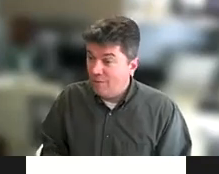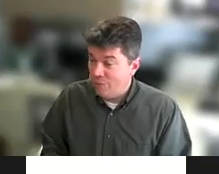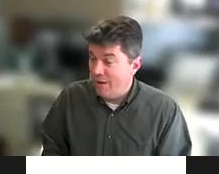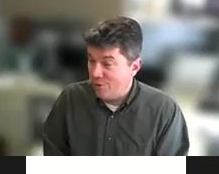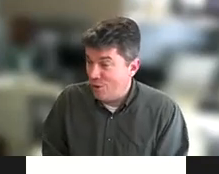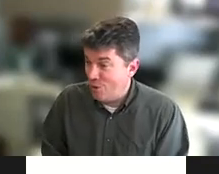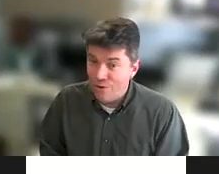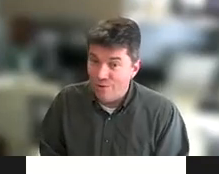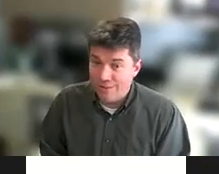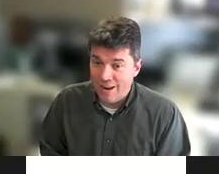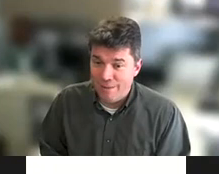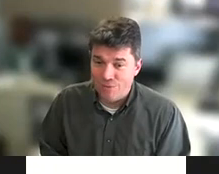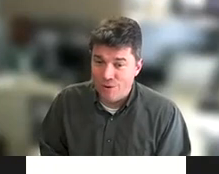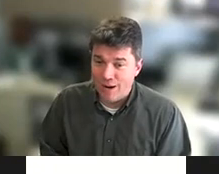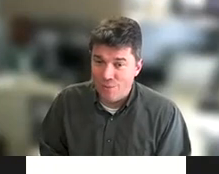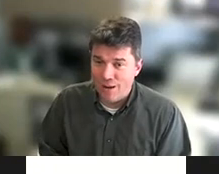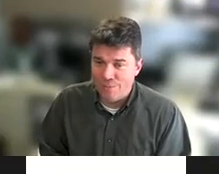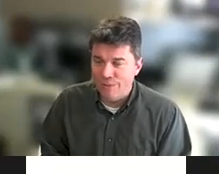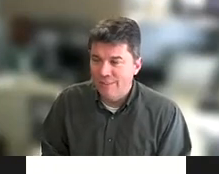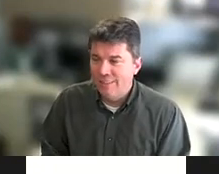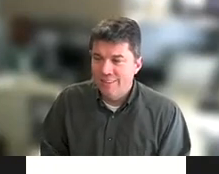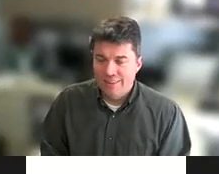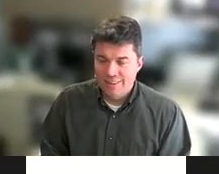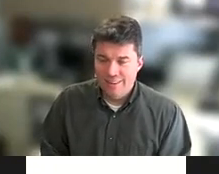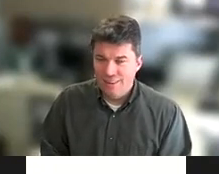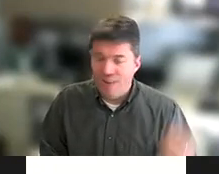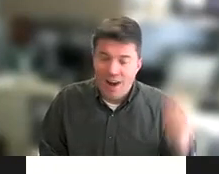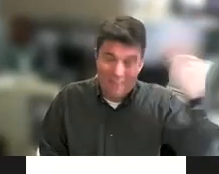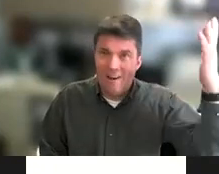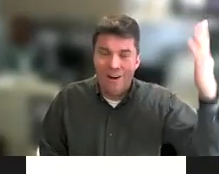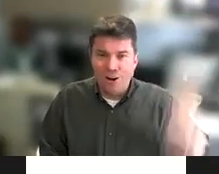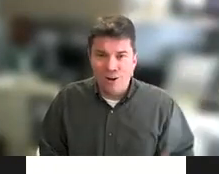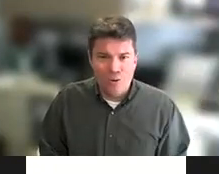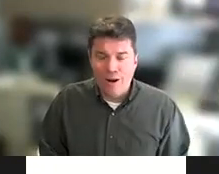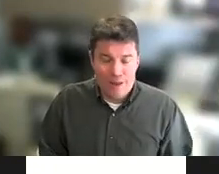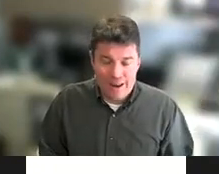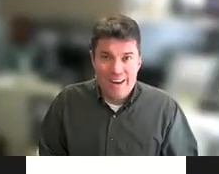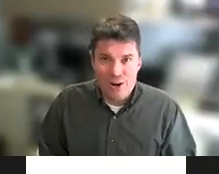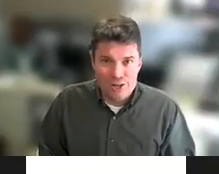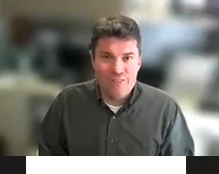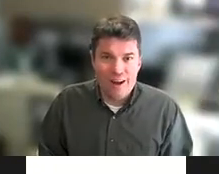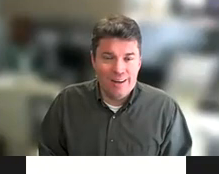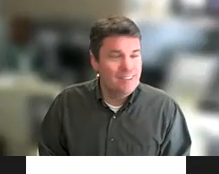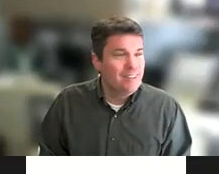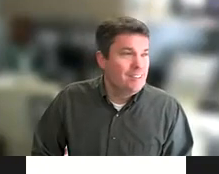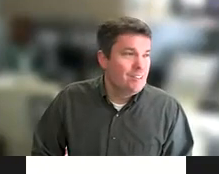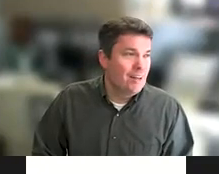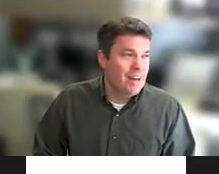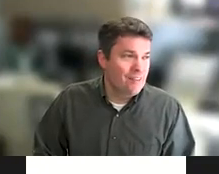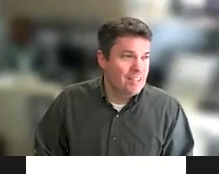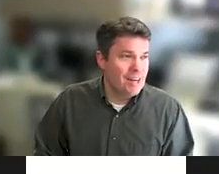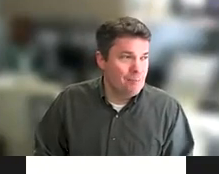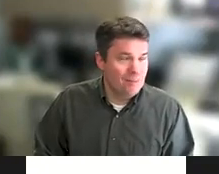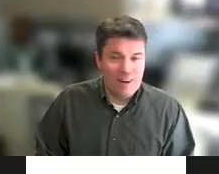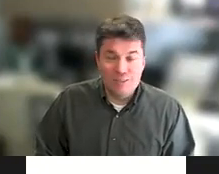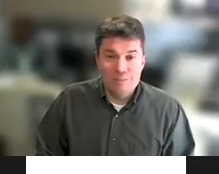spoke. I said, well, we would like to know what you came in for. How can we help you? And then finally it dawned on her, oh, wait a minute, he can hear just fine. So